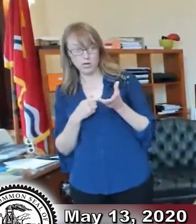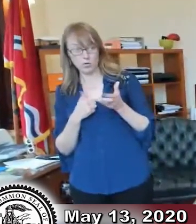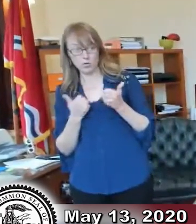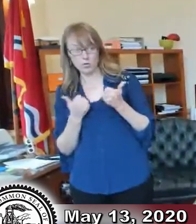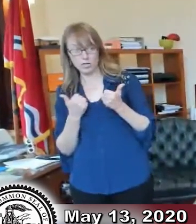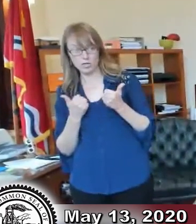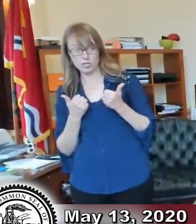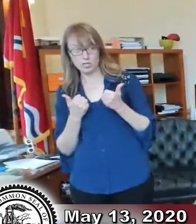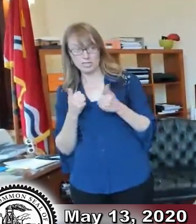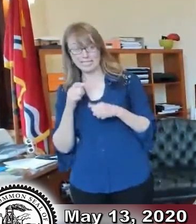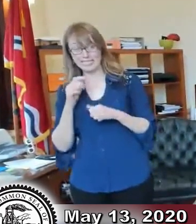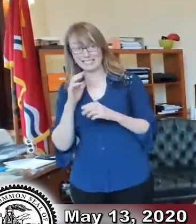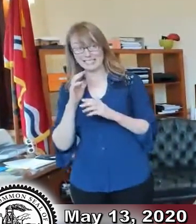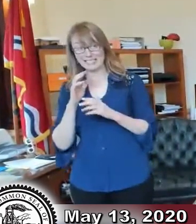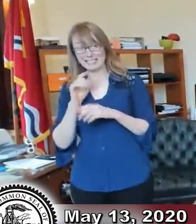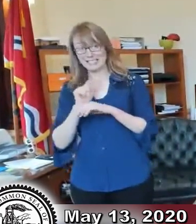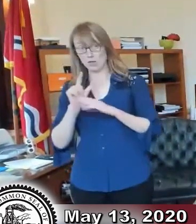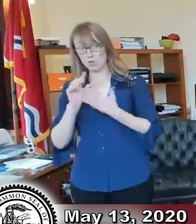says employees. Employees.